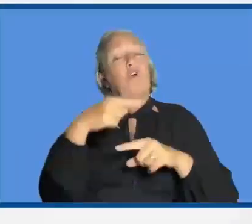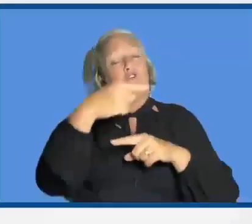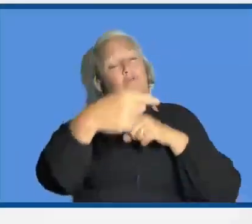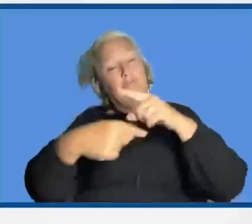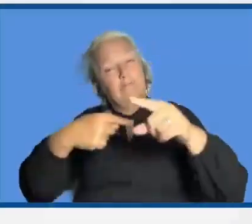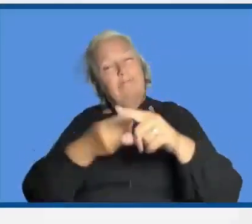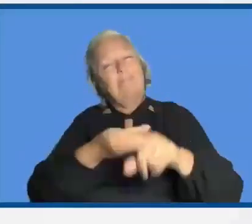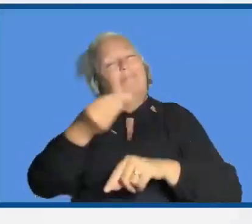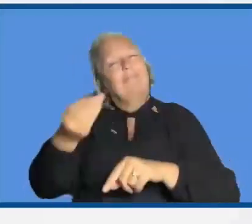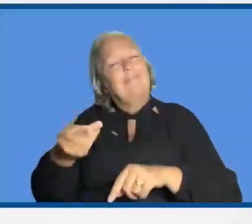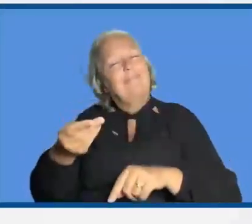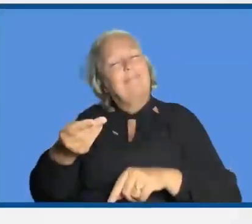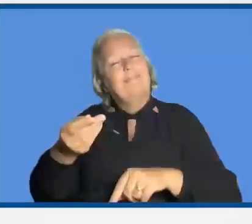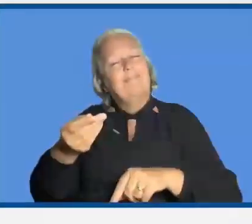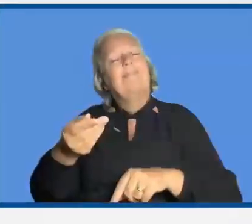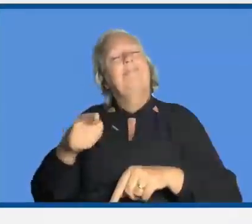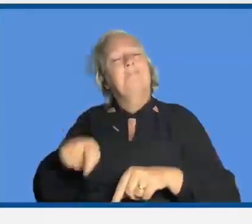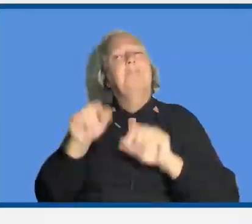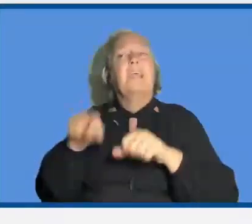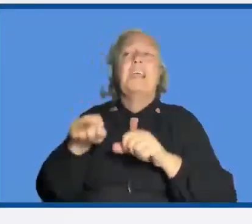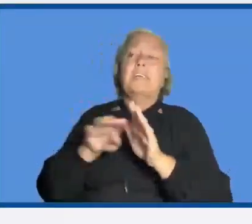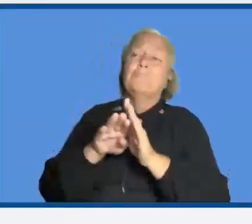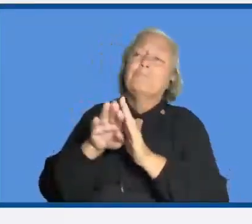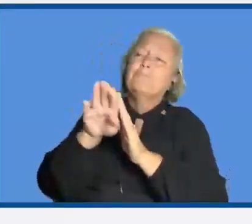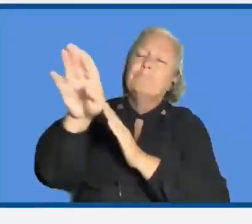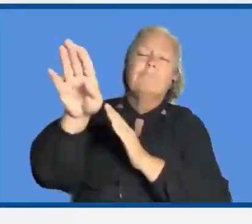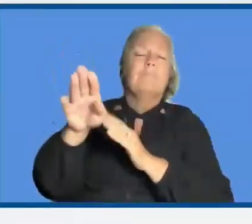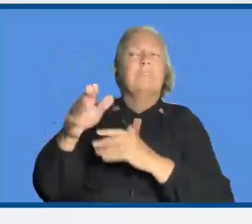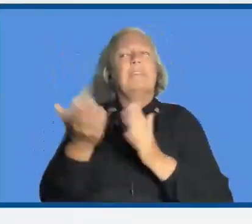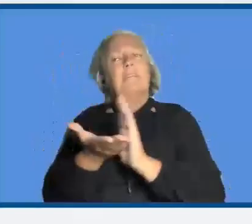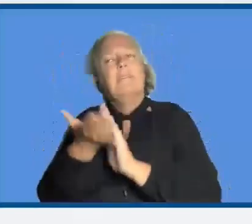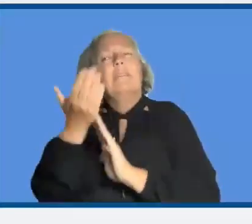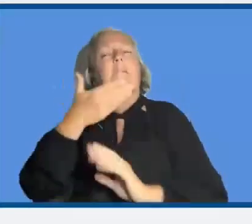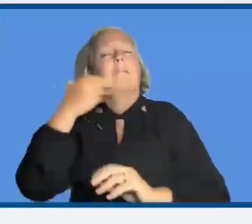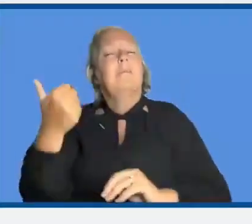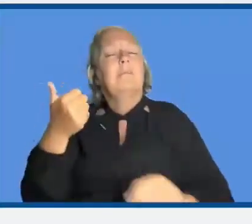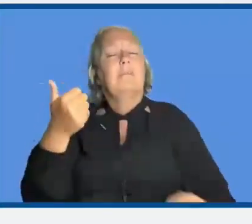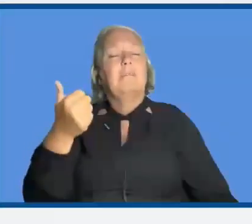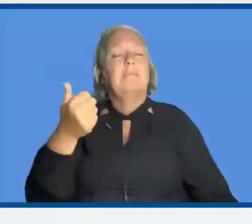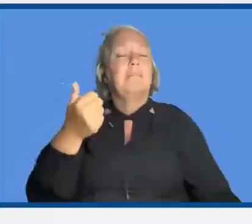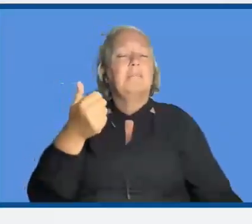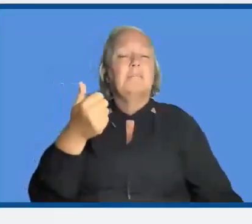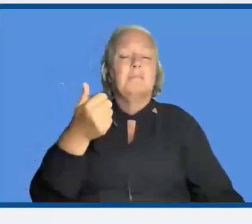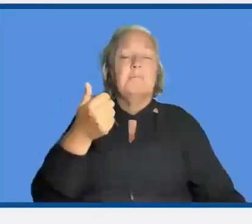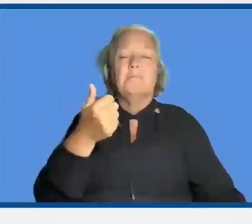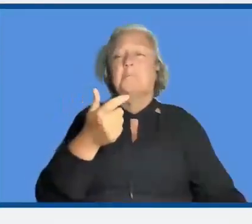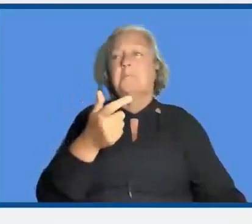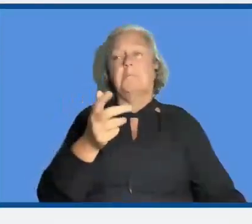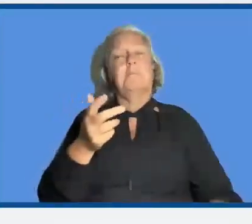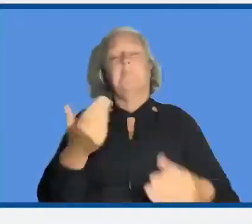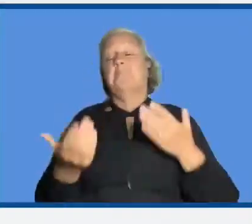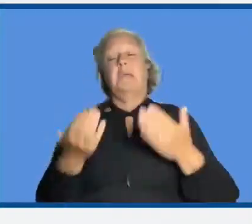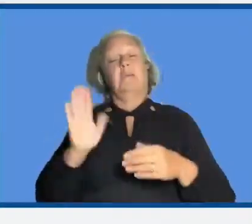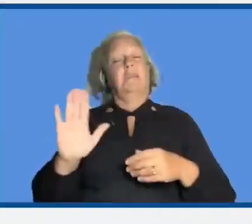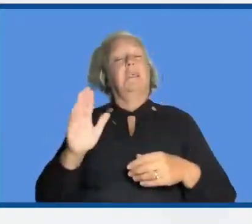for achieving improvements. Because probably there isn't a single truth, probably experiences are